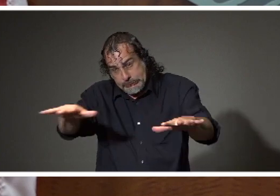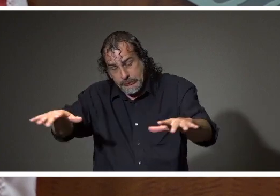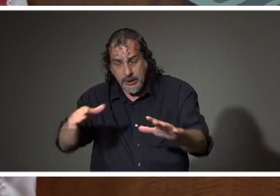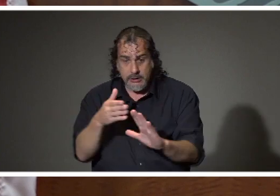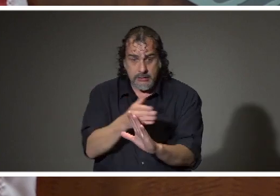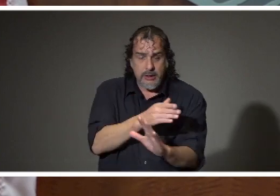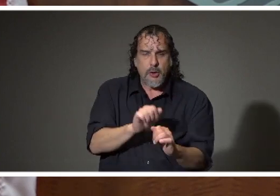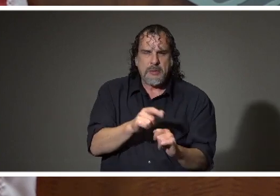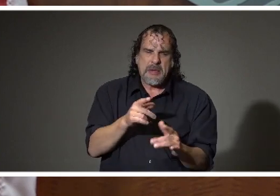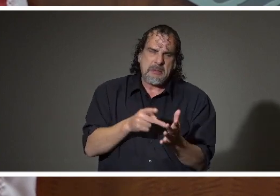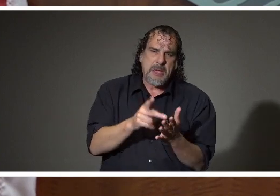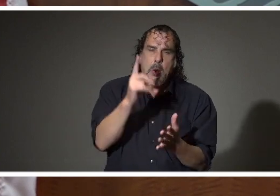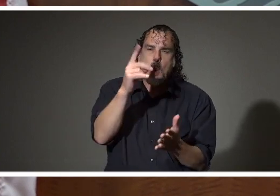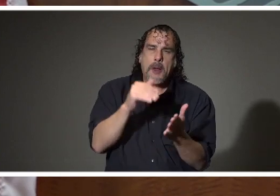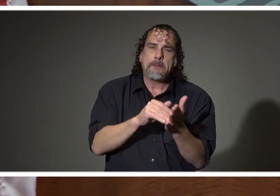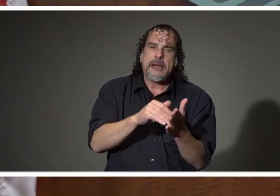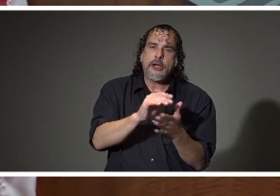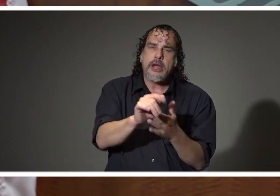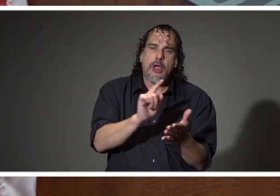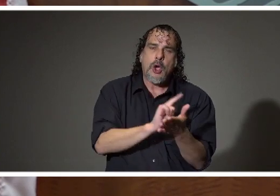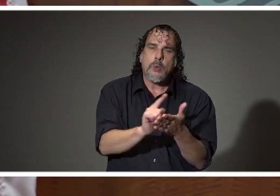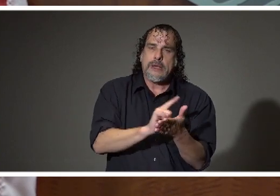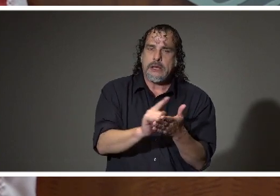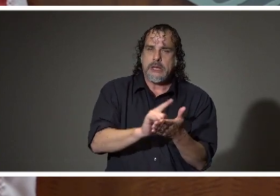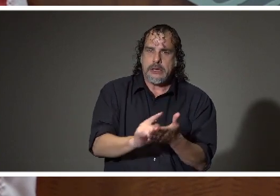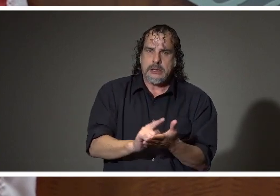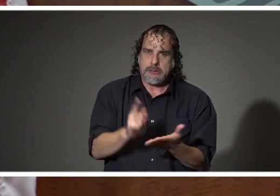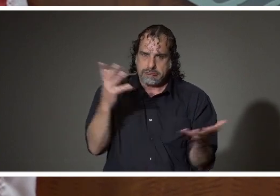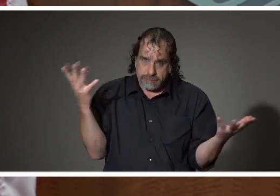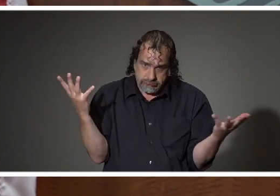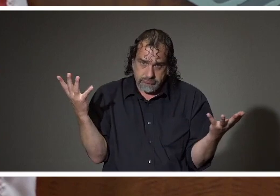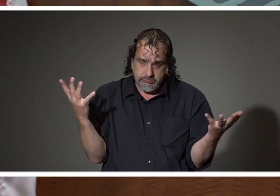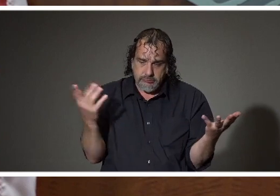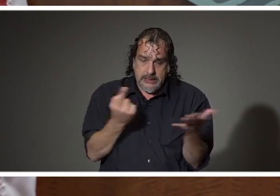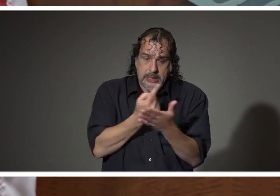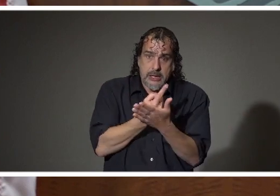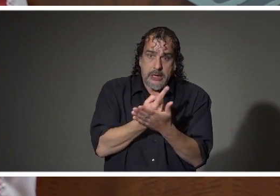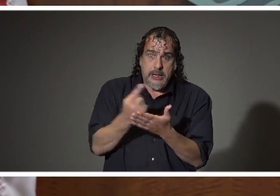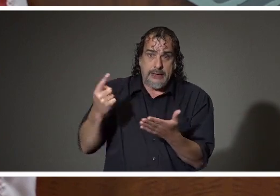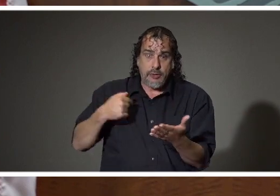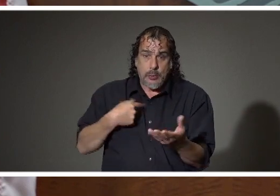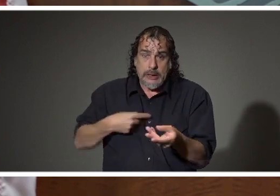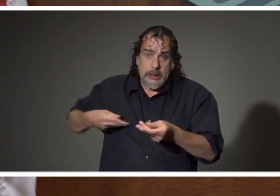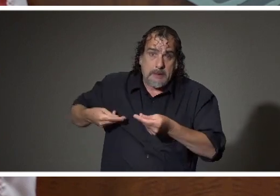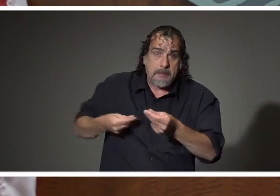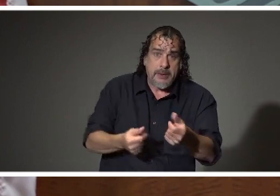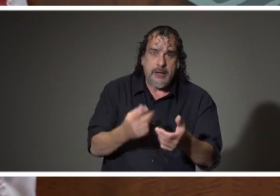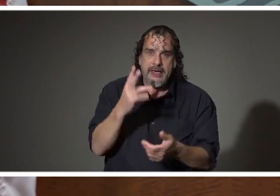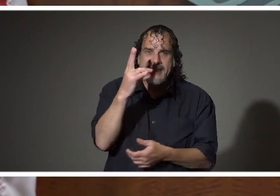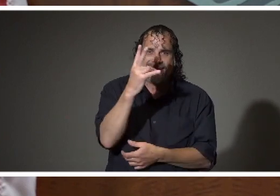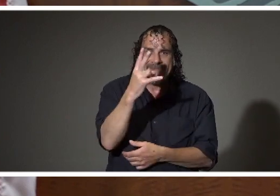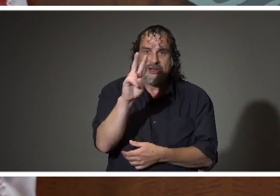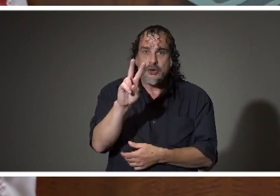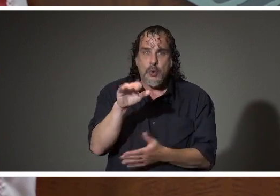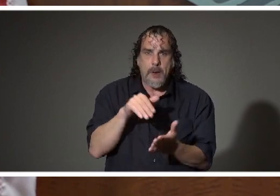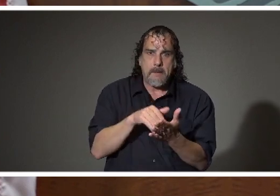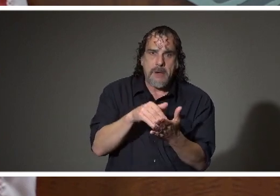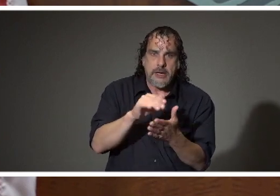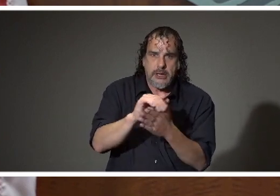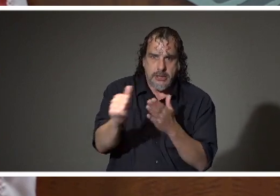paid out about $1 million a week. Last week, we paid out $72 million.